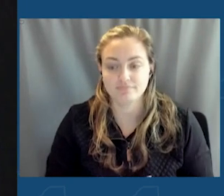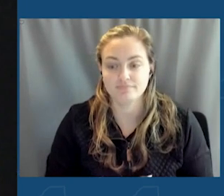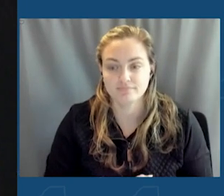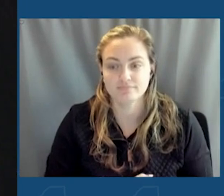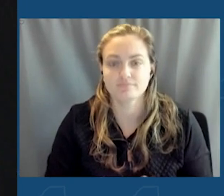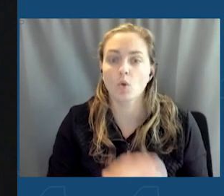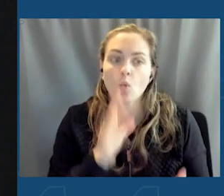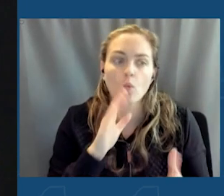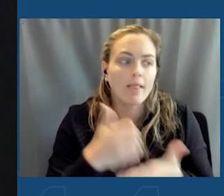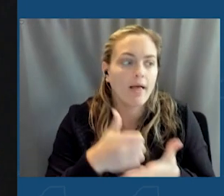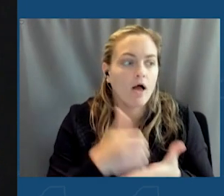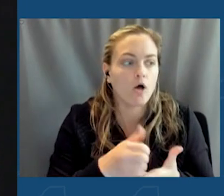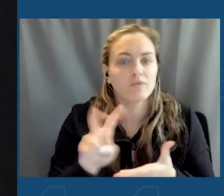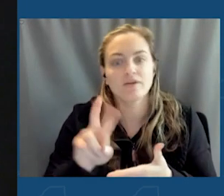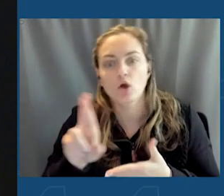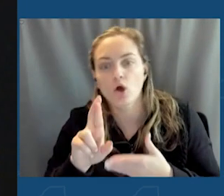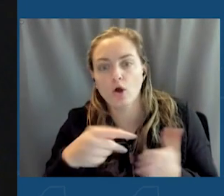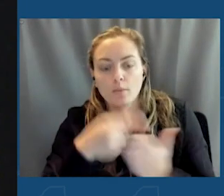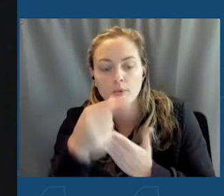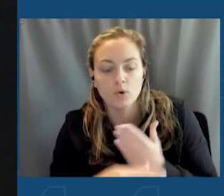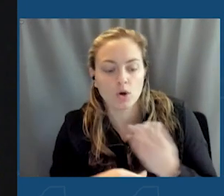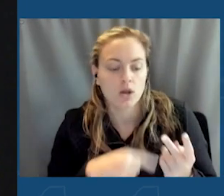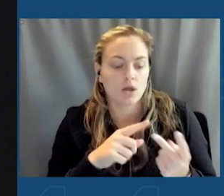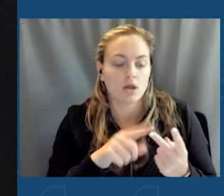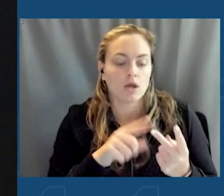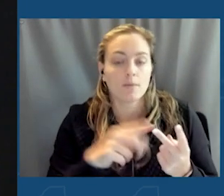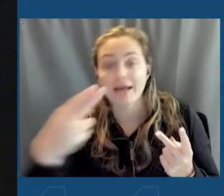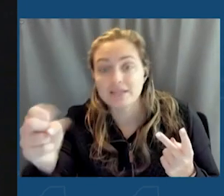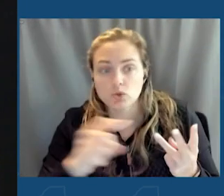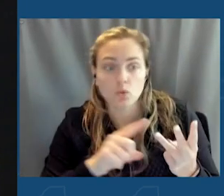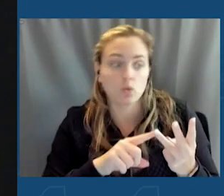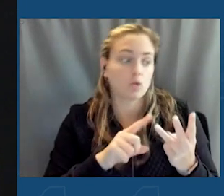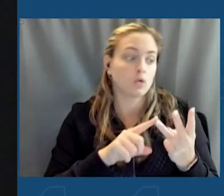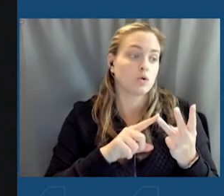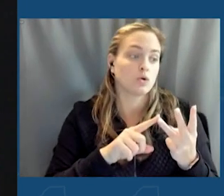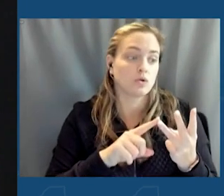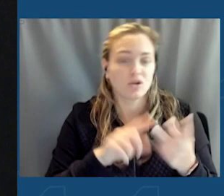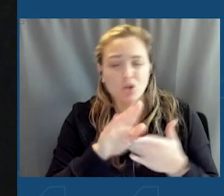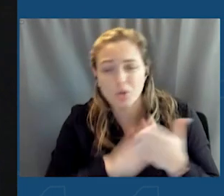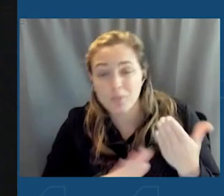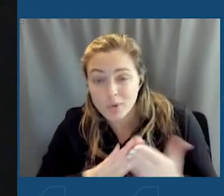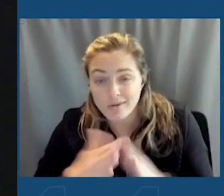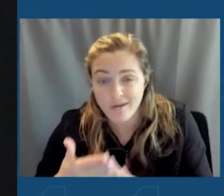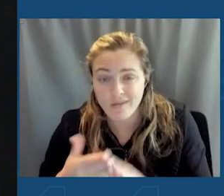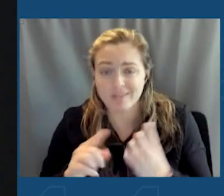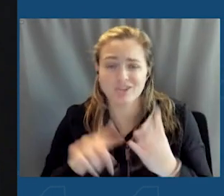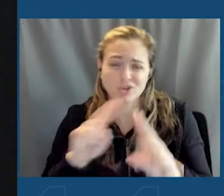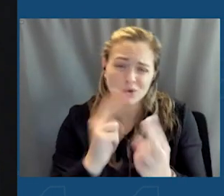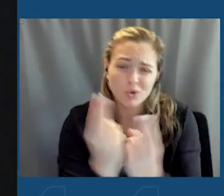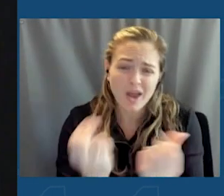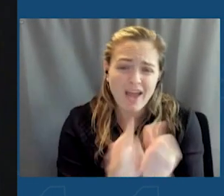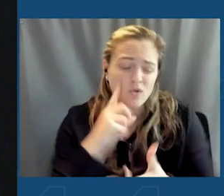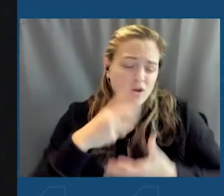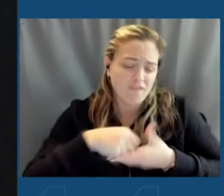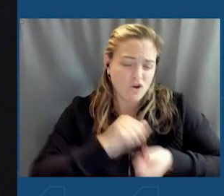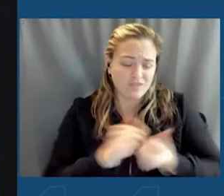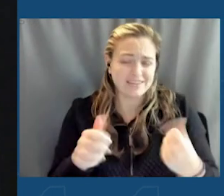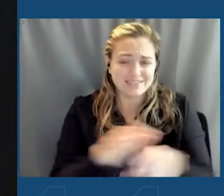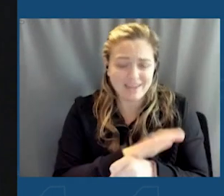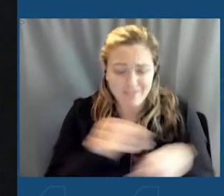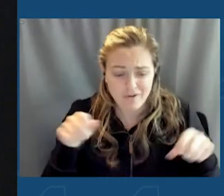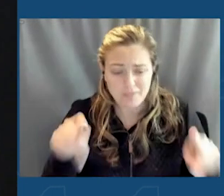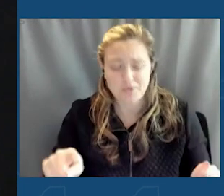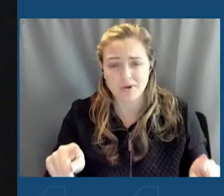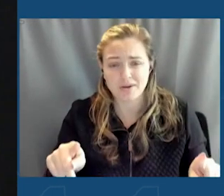vocational programs, high school, community college, trades associations, unions, everybody who's part of this whole opportunity that's